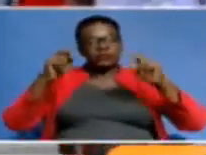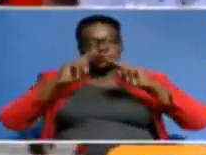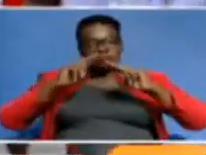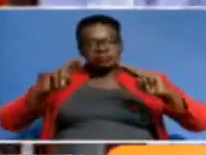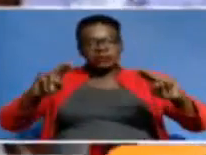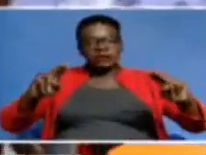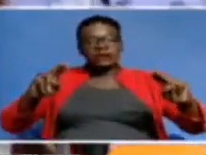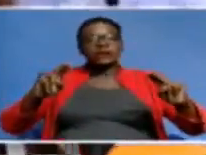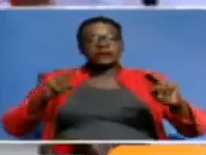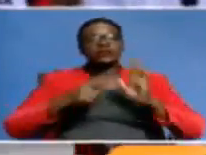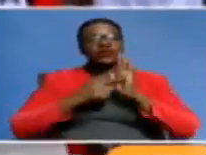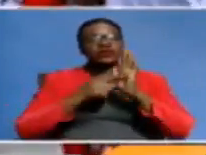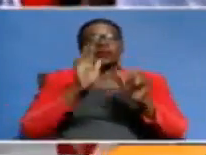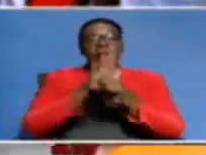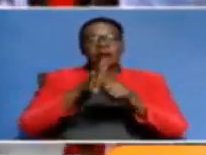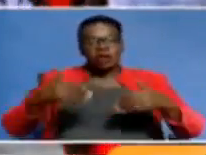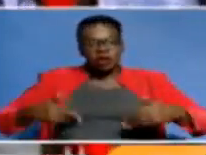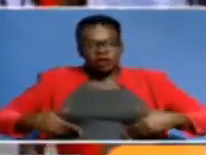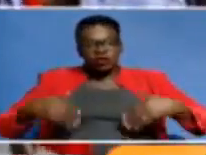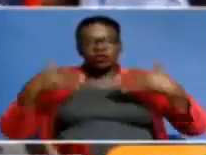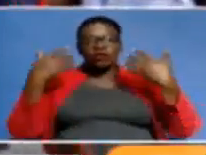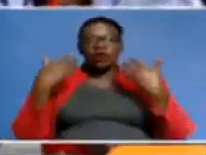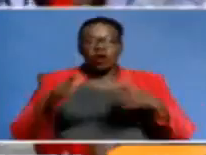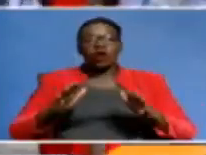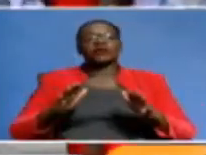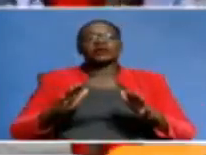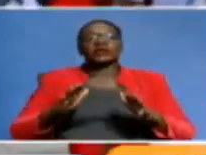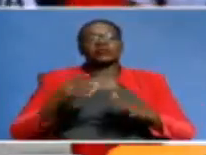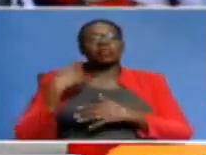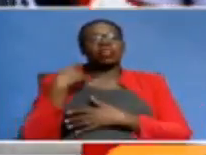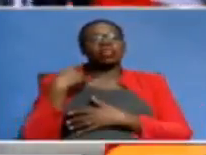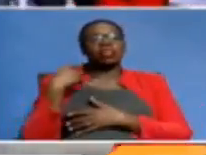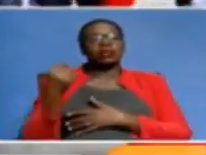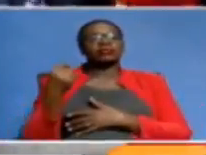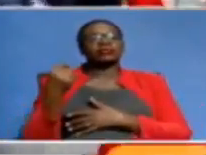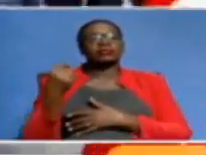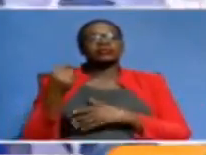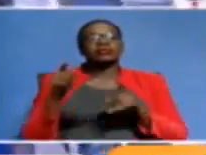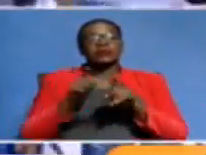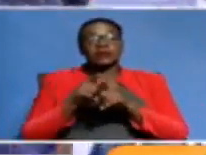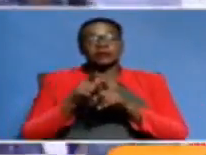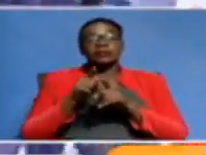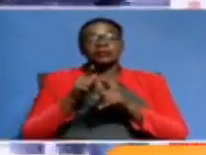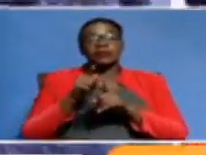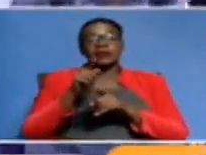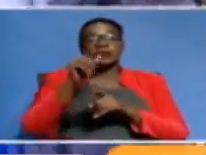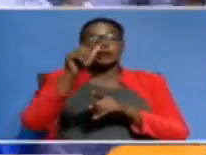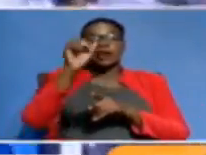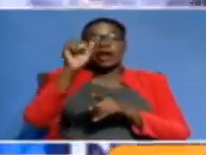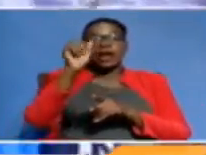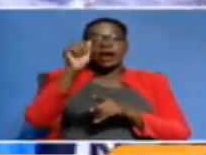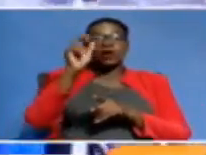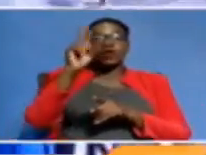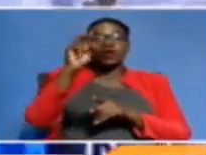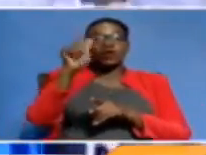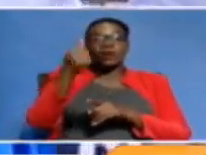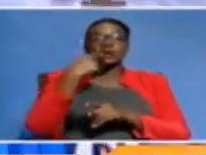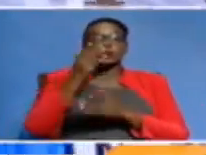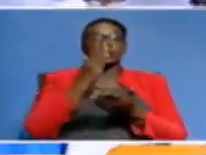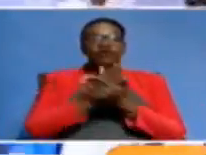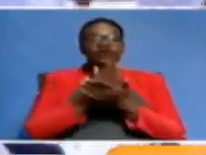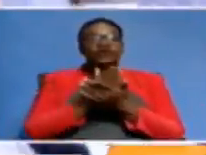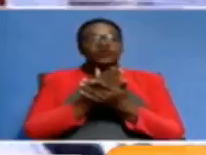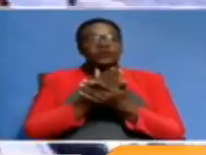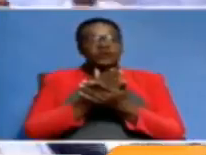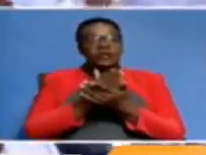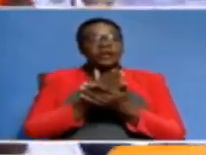high number of youths who have disappeared mysteriously in the recent past. According to Francis Auma, the Rapid Response Office at Muslims for